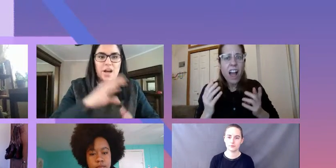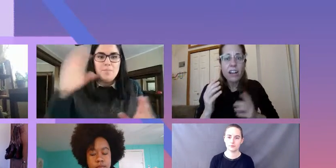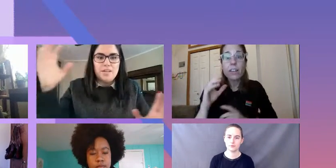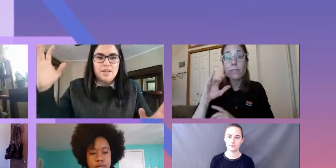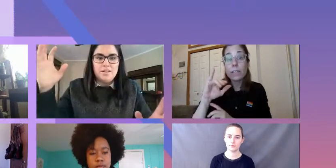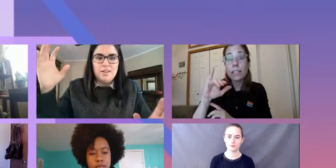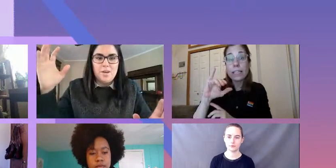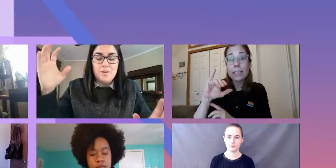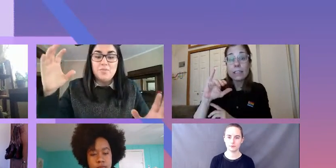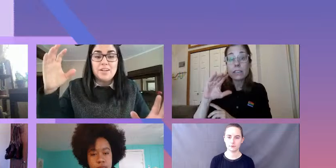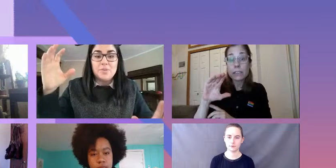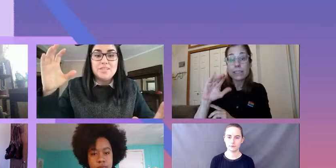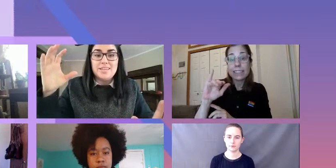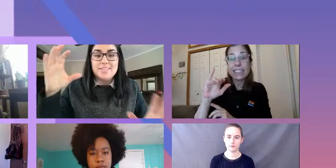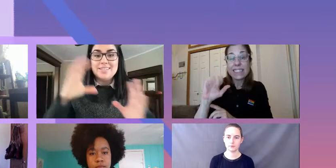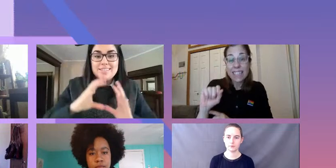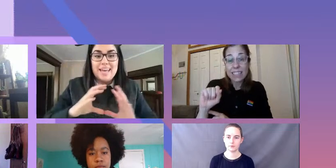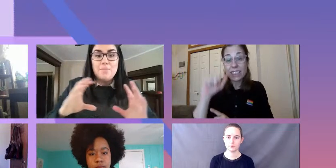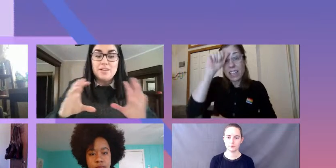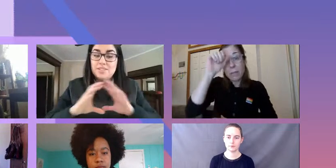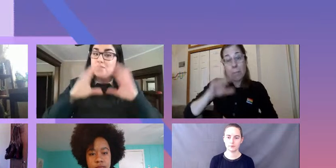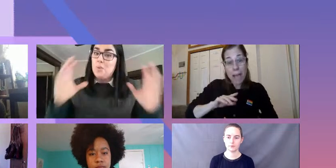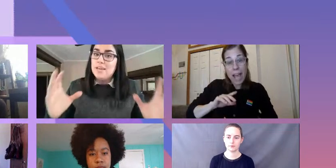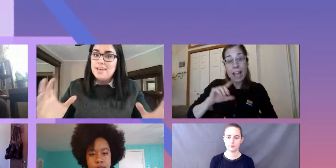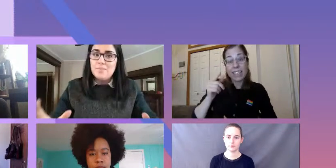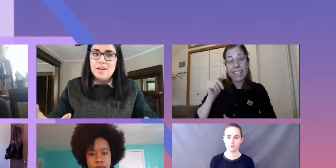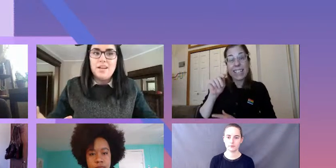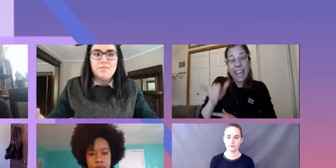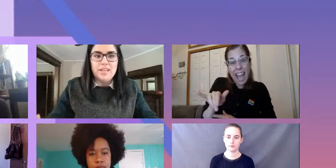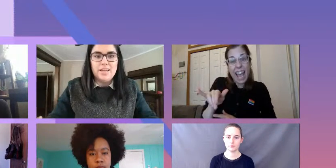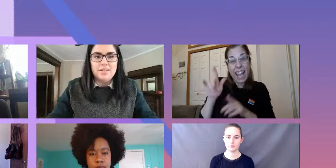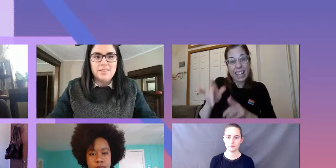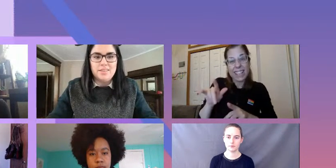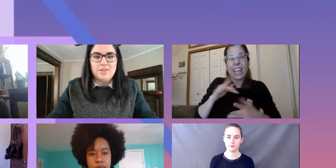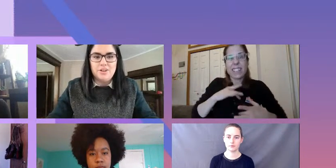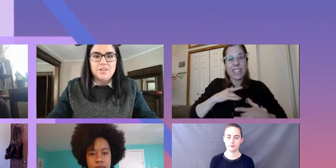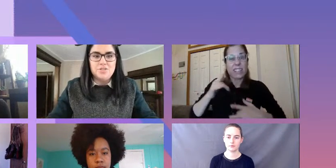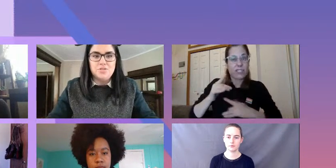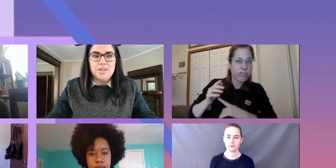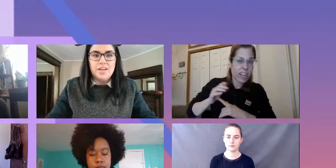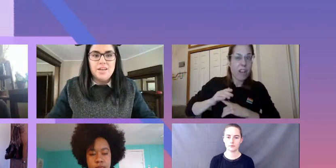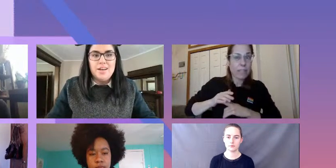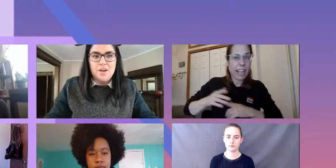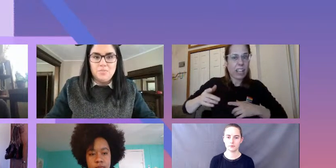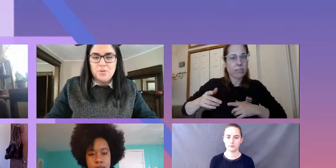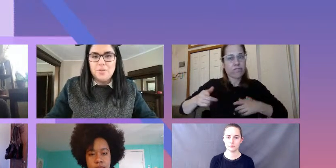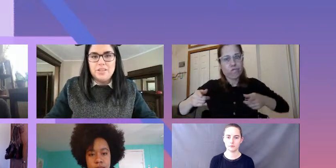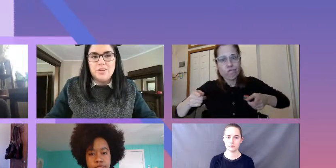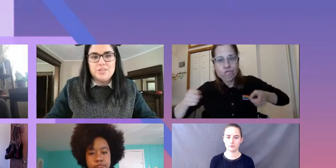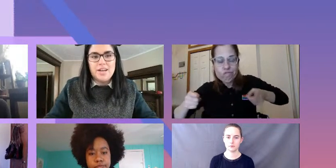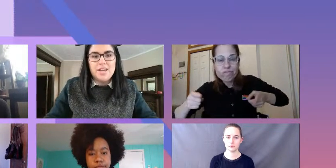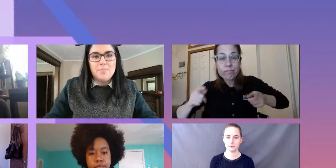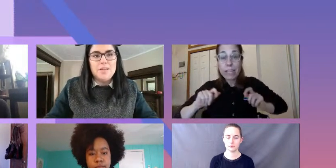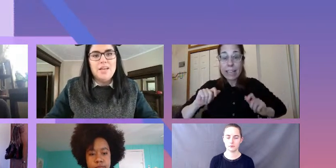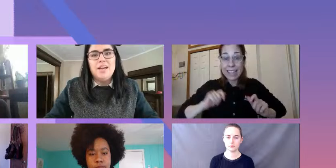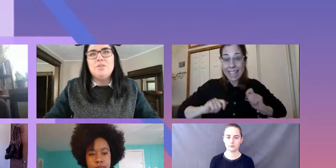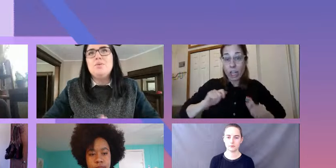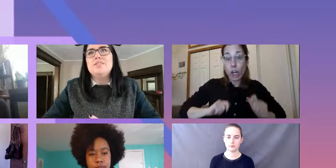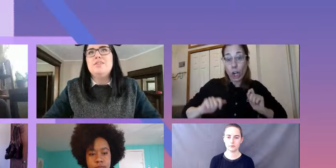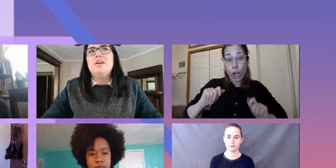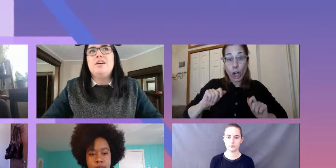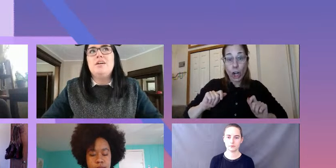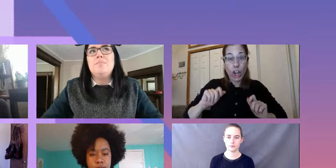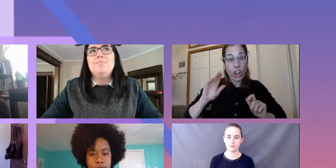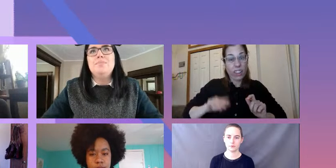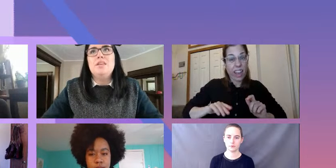is a very dominant. In fact, I would say cis gay men, cis white gay men have led the theater industry for a really long time. And